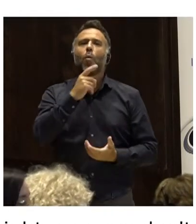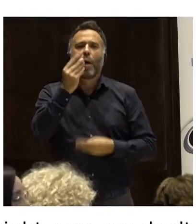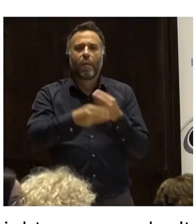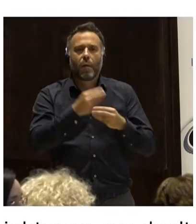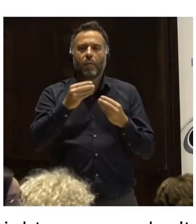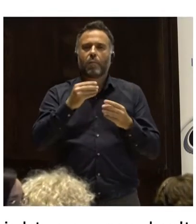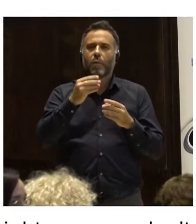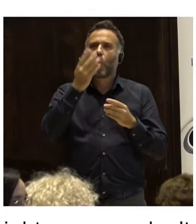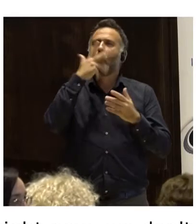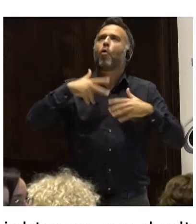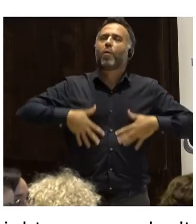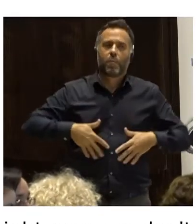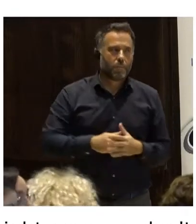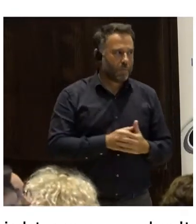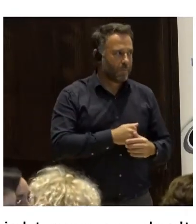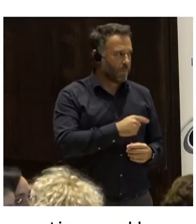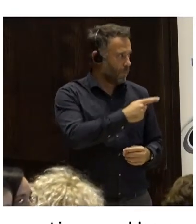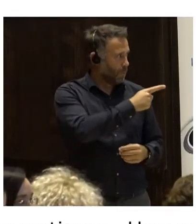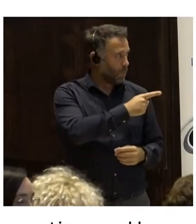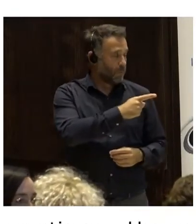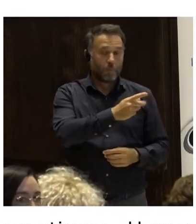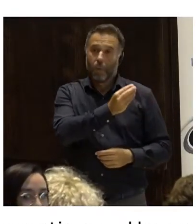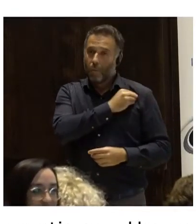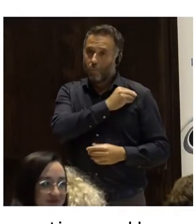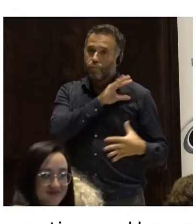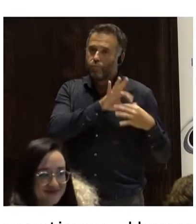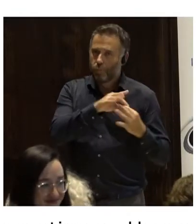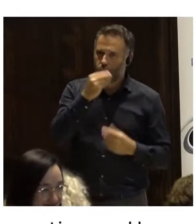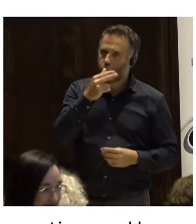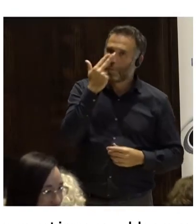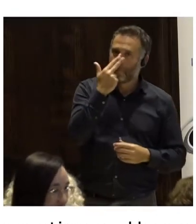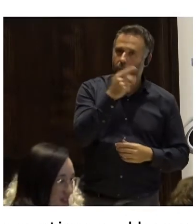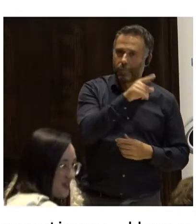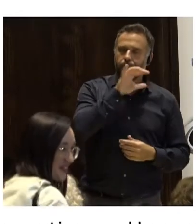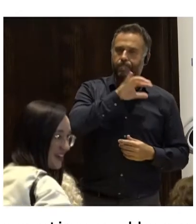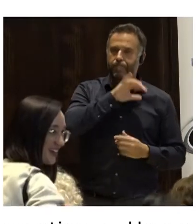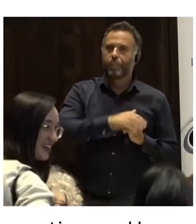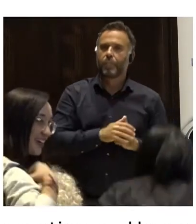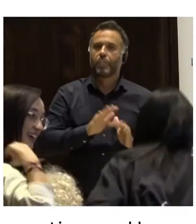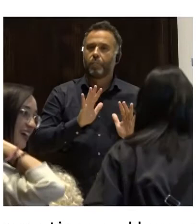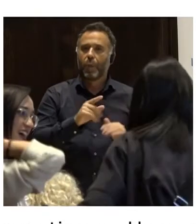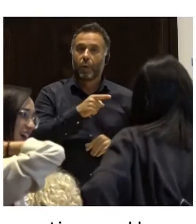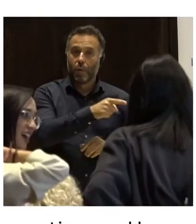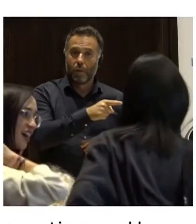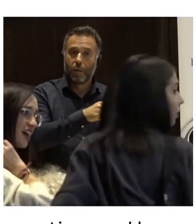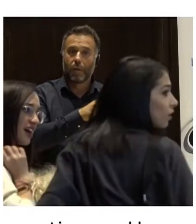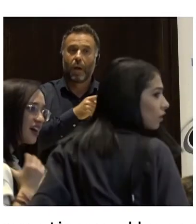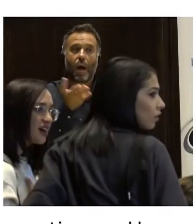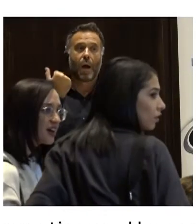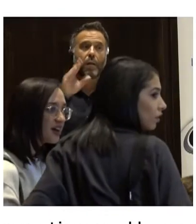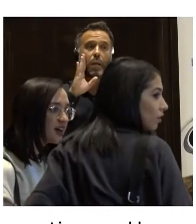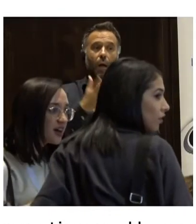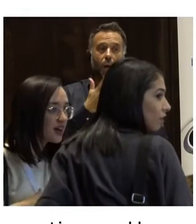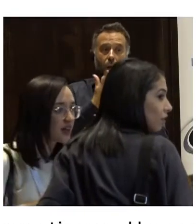Good question. And in that particular task I talked about, it was a very concrete task, just